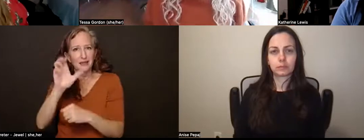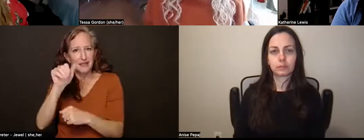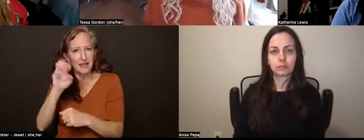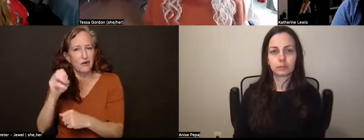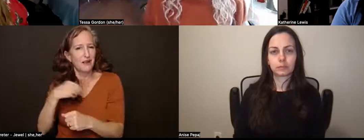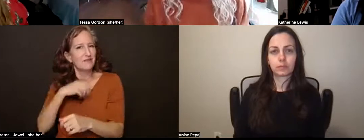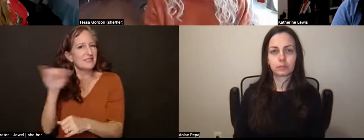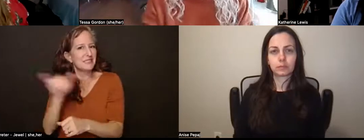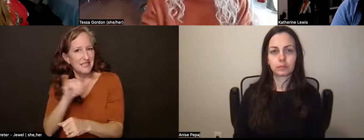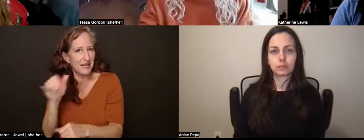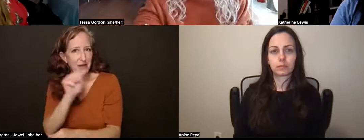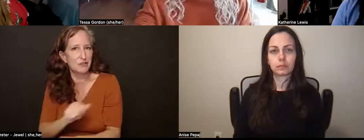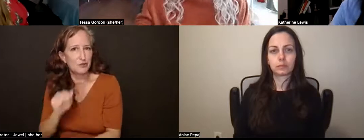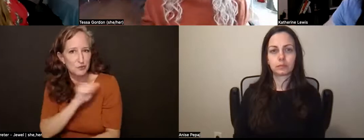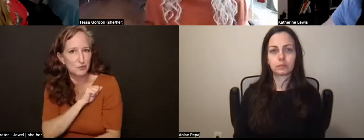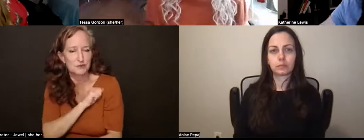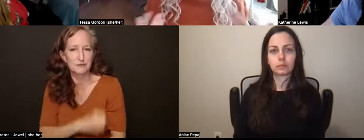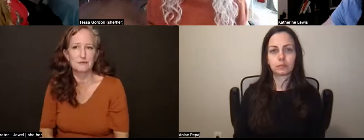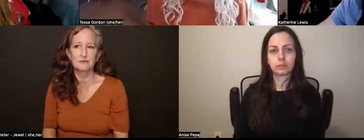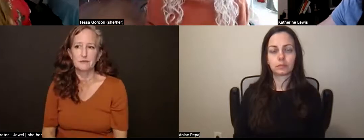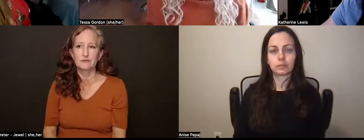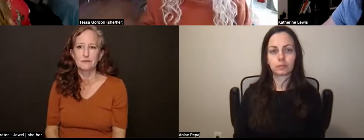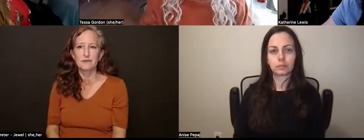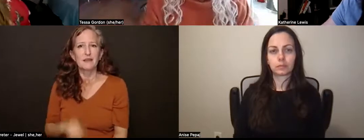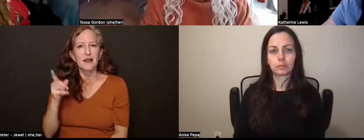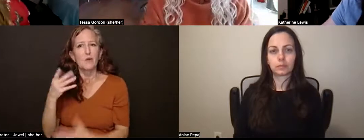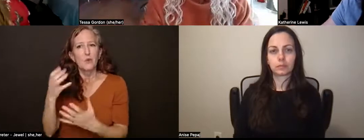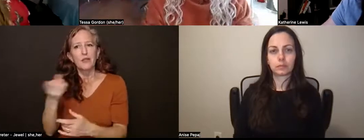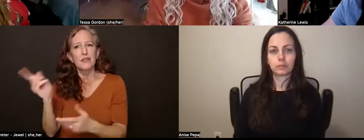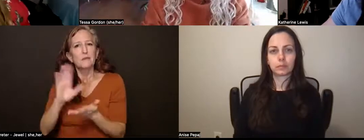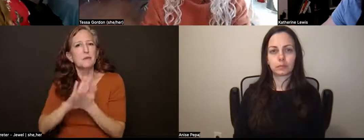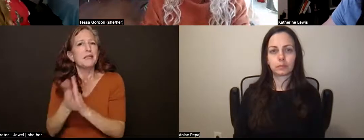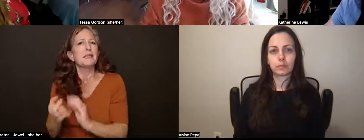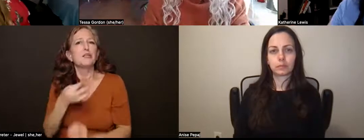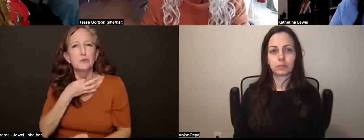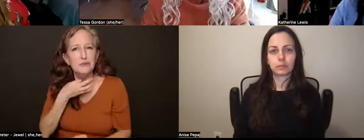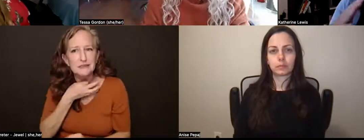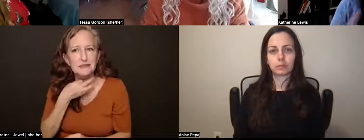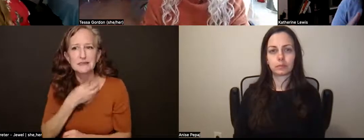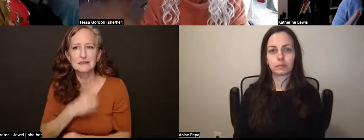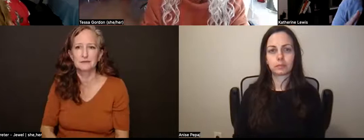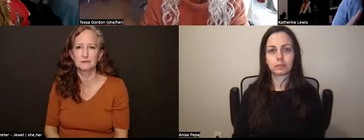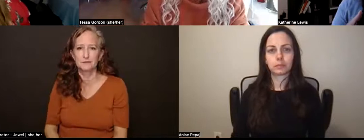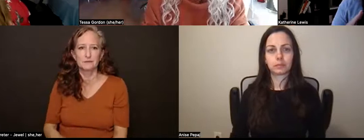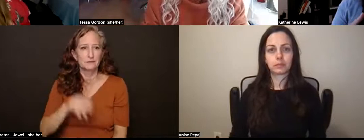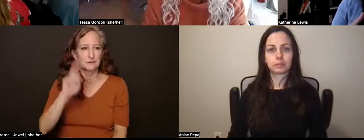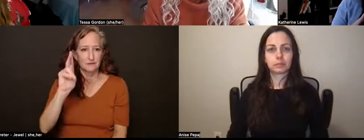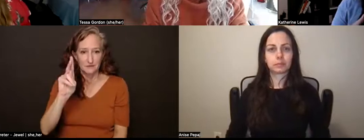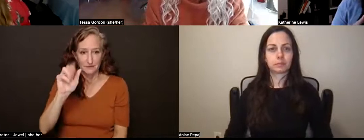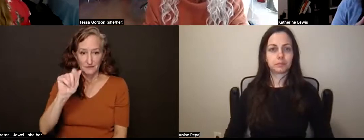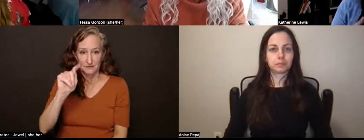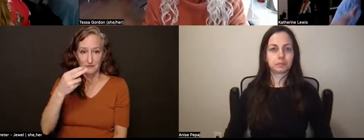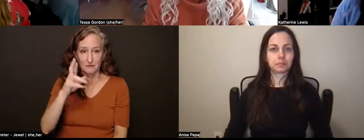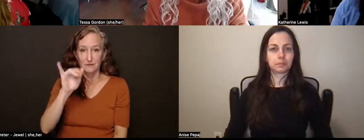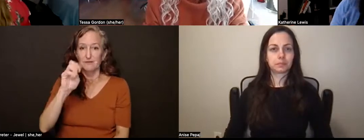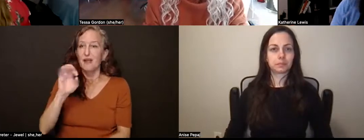position too, and take more of a curiosity stance. I love that. Before we get to the next person who's going to